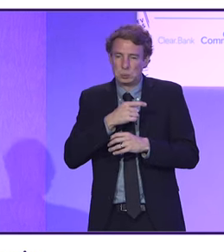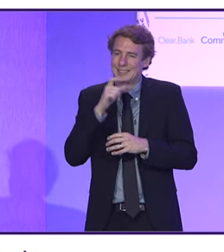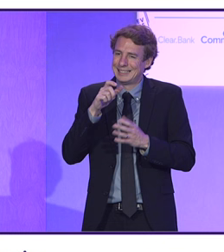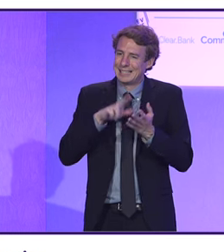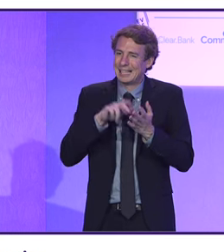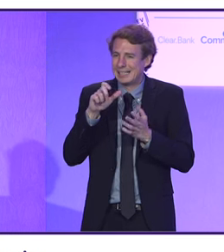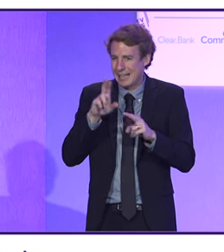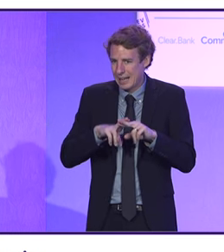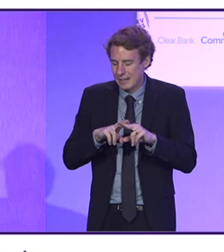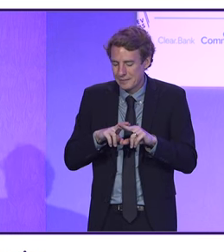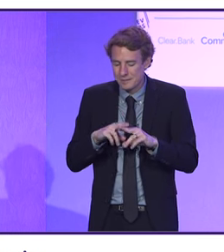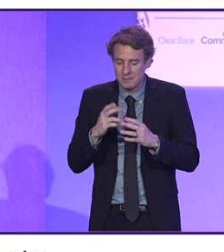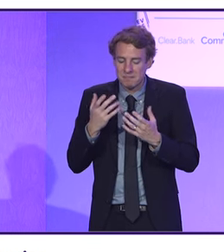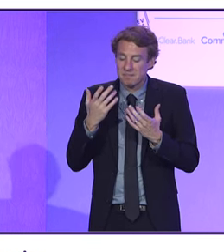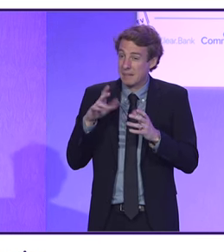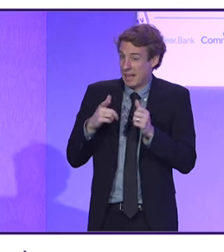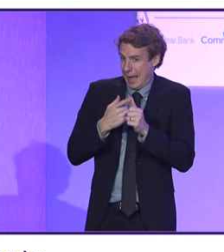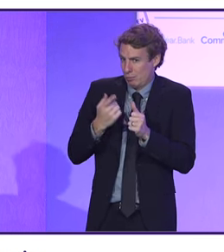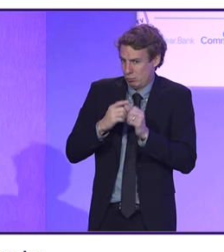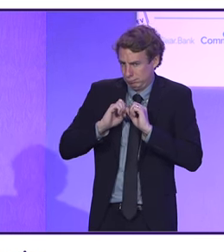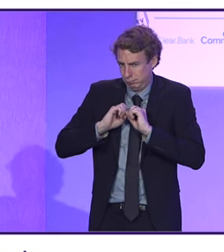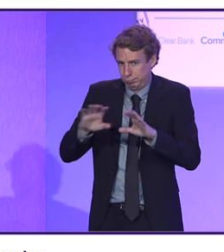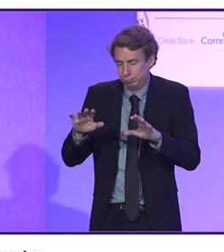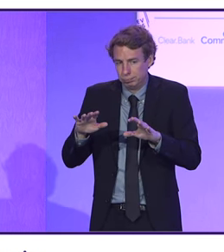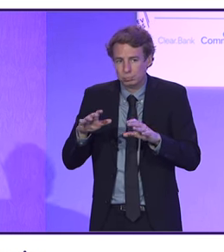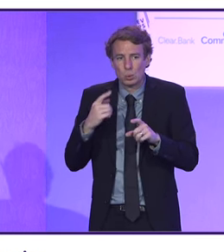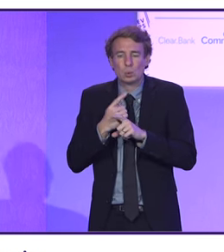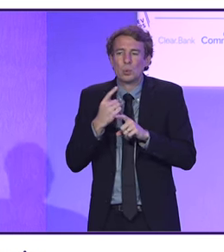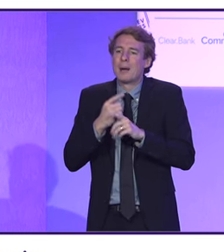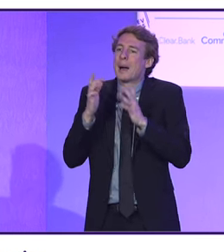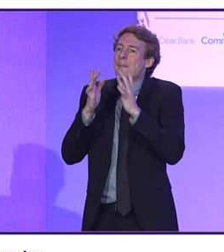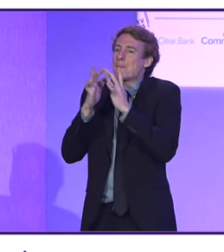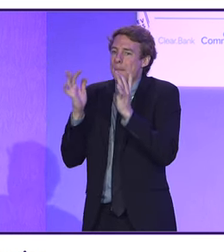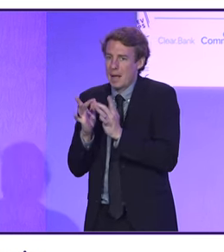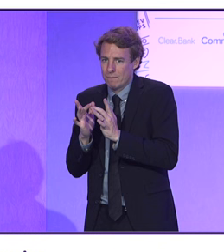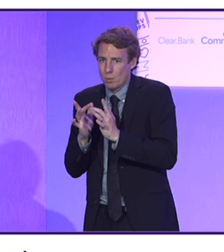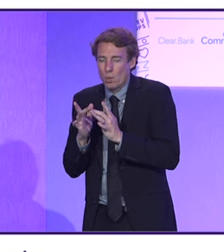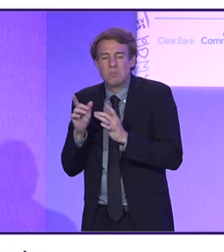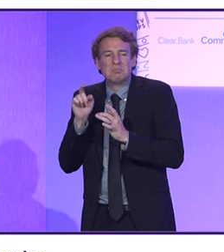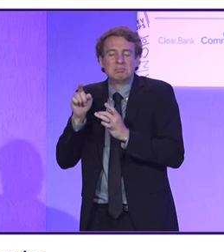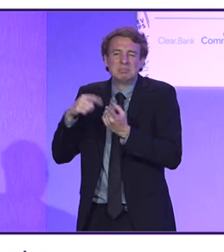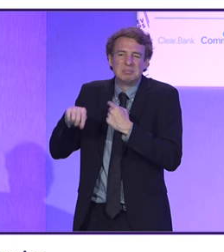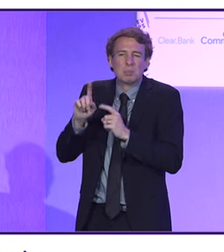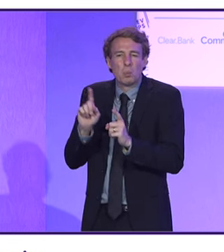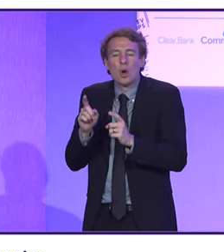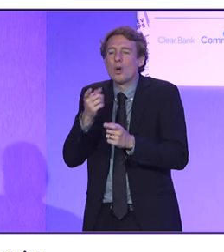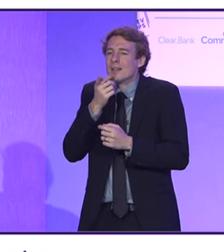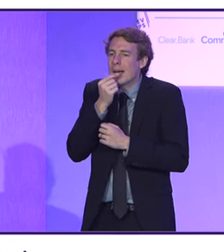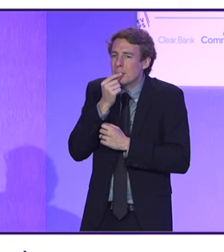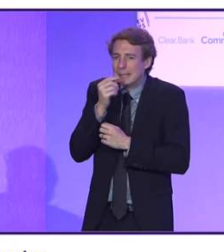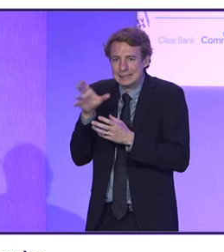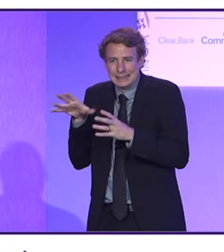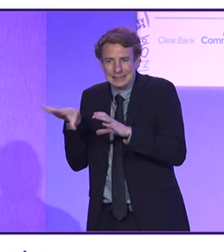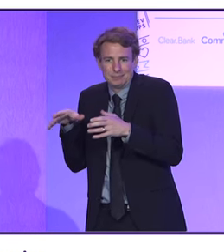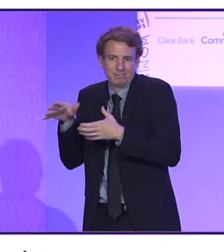CNCF. It was released in April, and it talks about platforms as a collection of capabilities that provide that cross-cutting